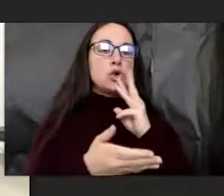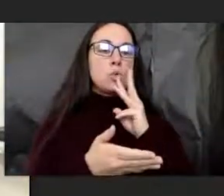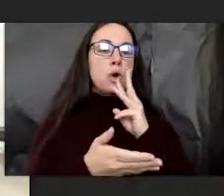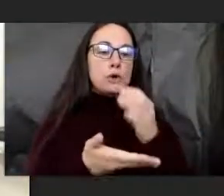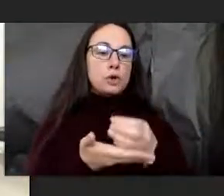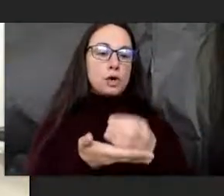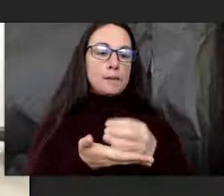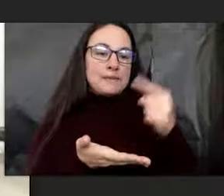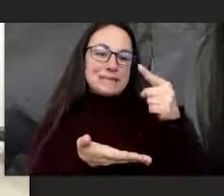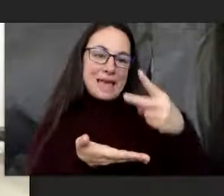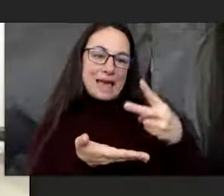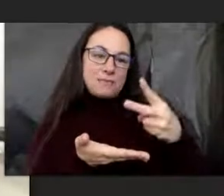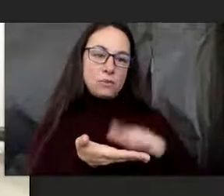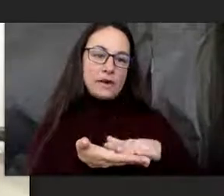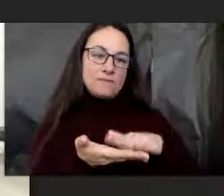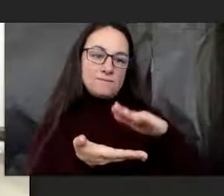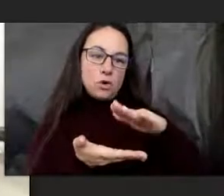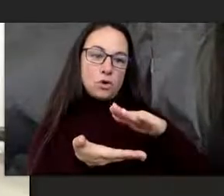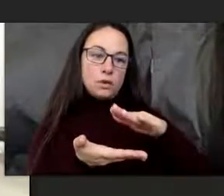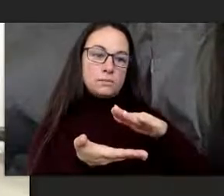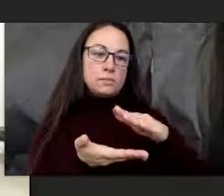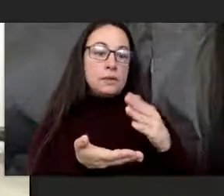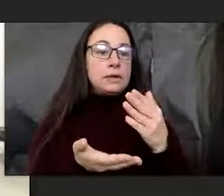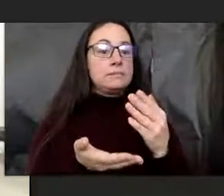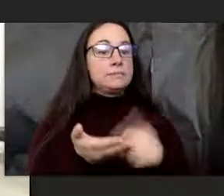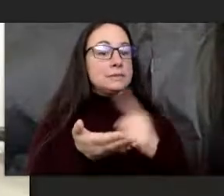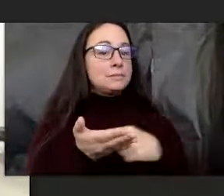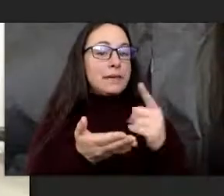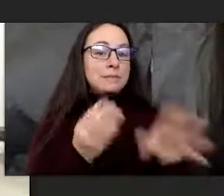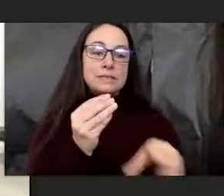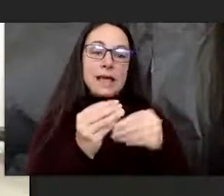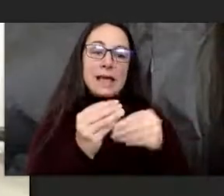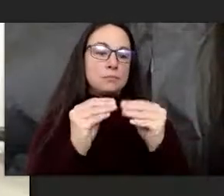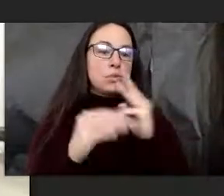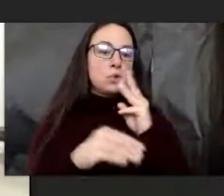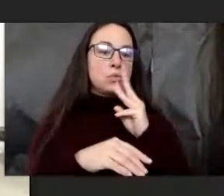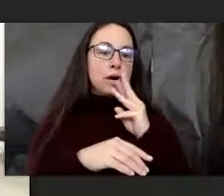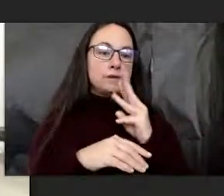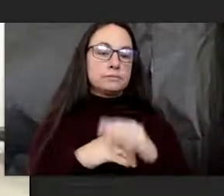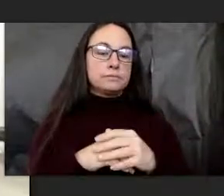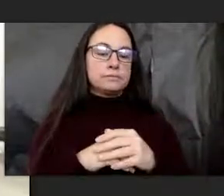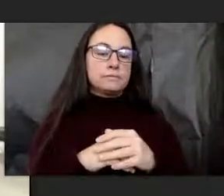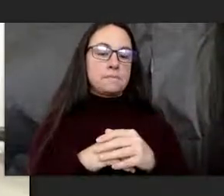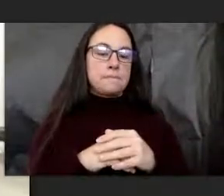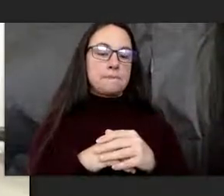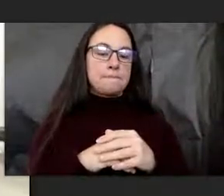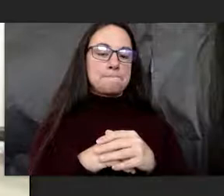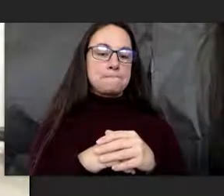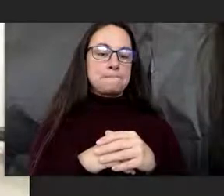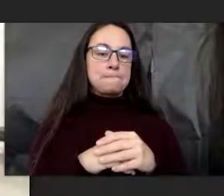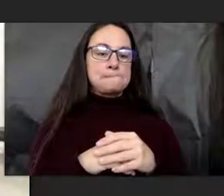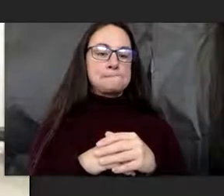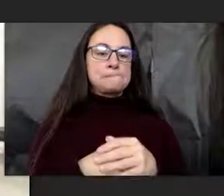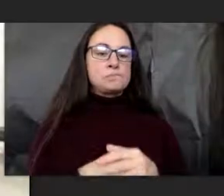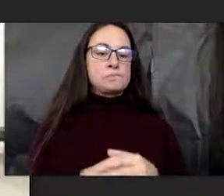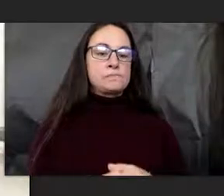full. You might have to refill it because otherwise it would be unfair if there's more or less water in the cup.